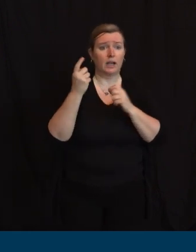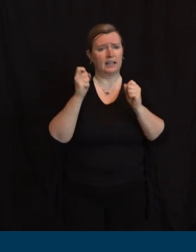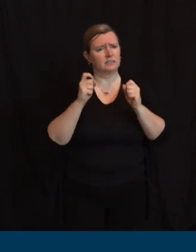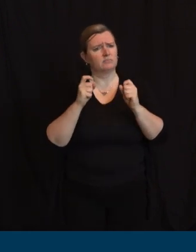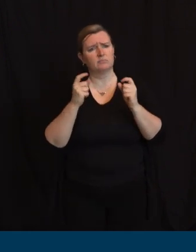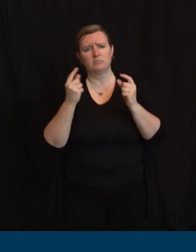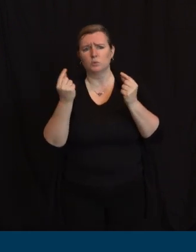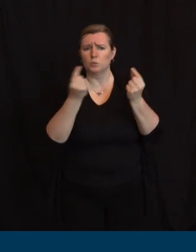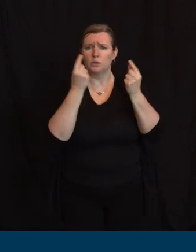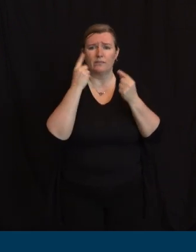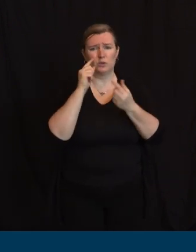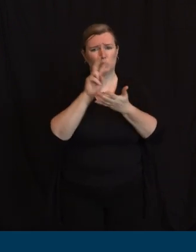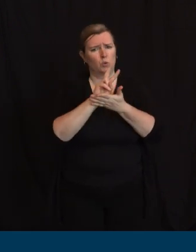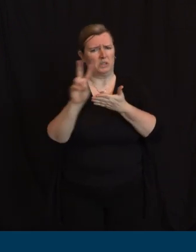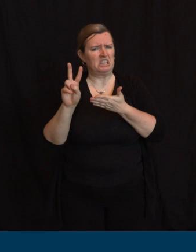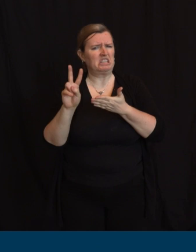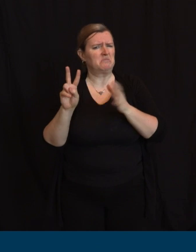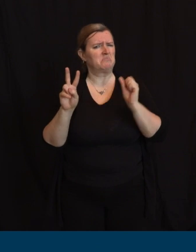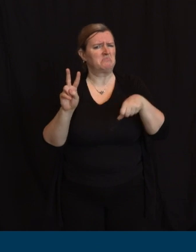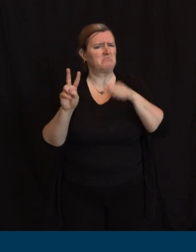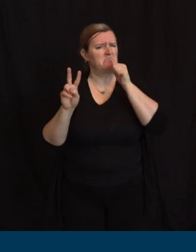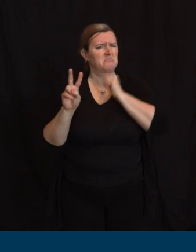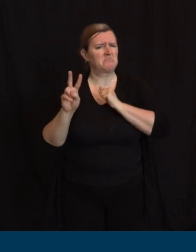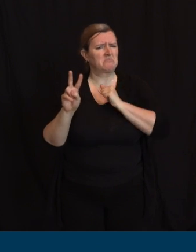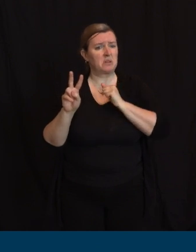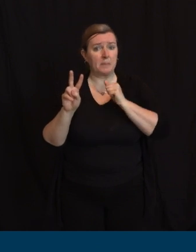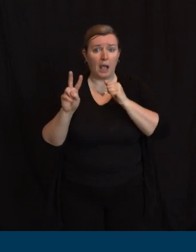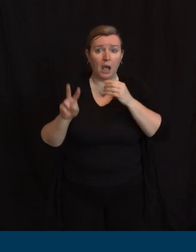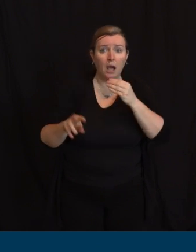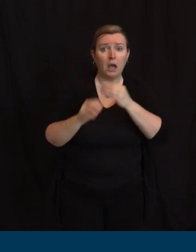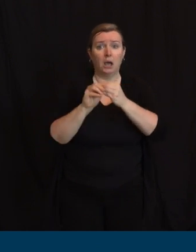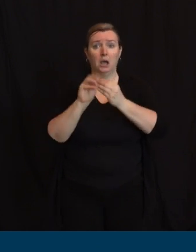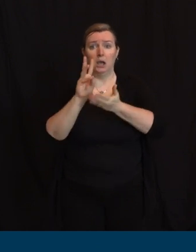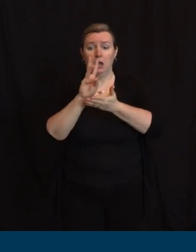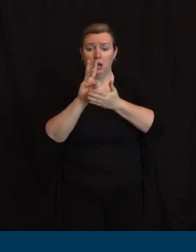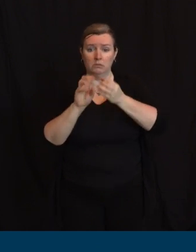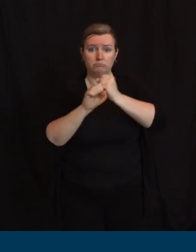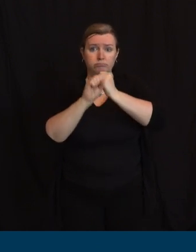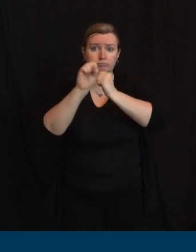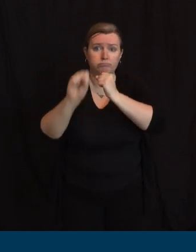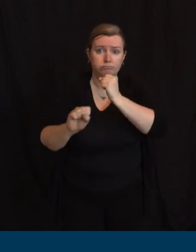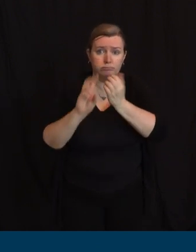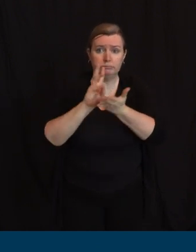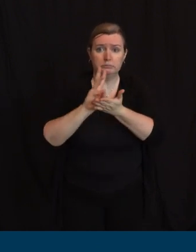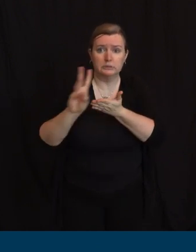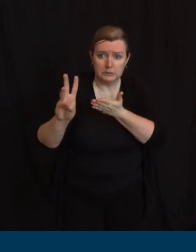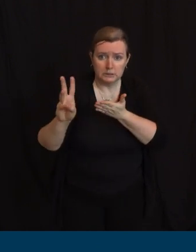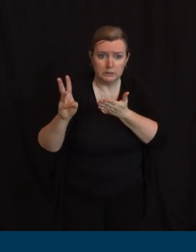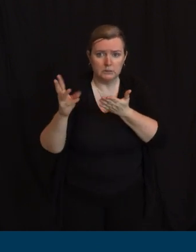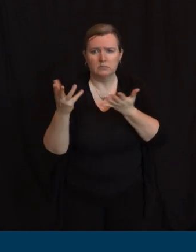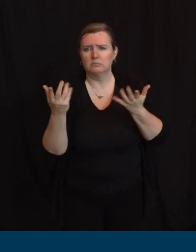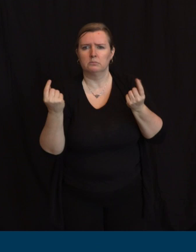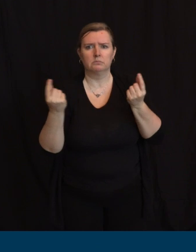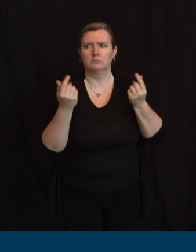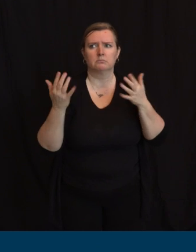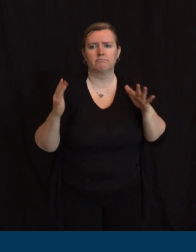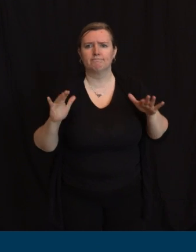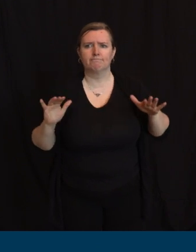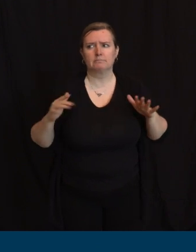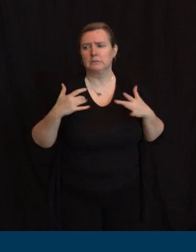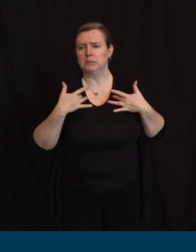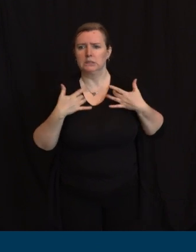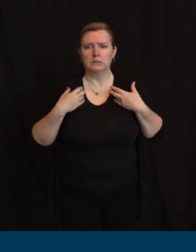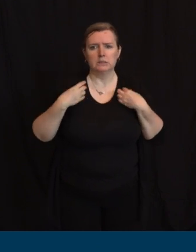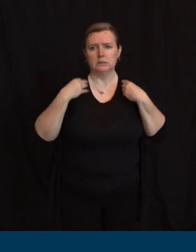weeks, things do get a little stressful. I'm struck by